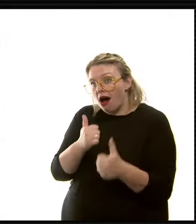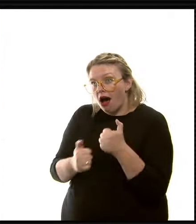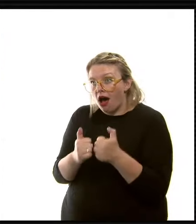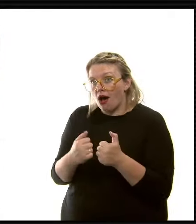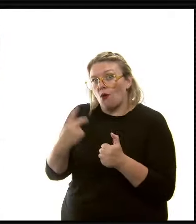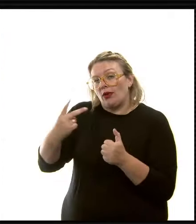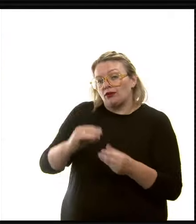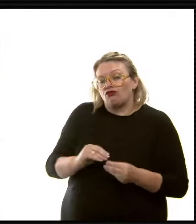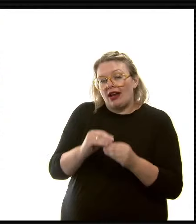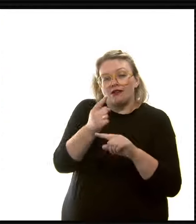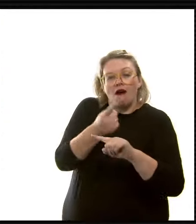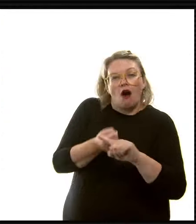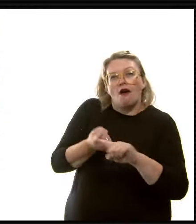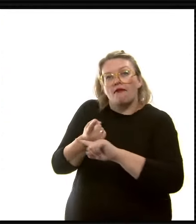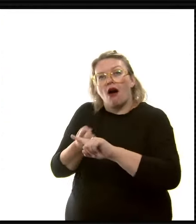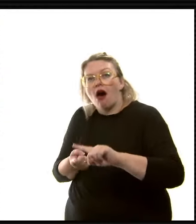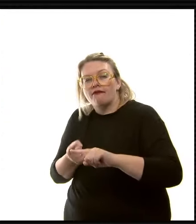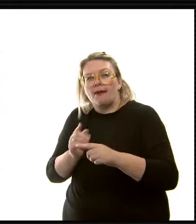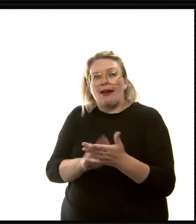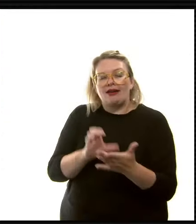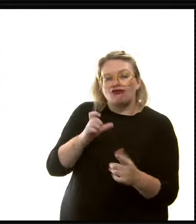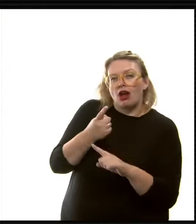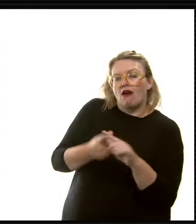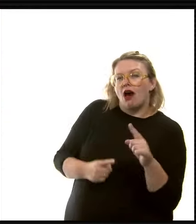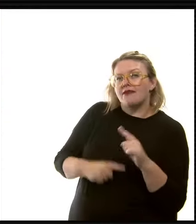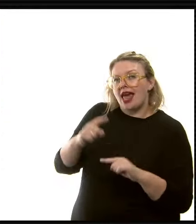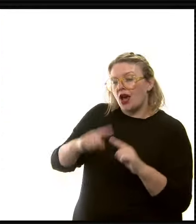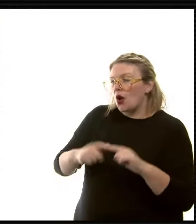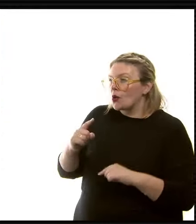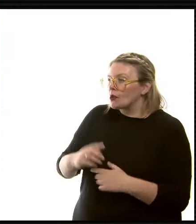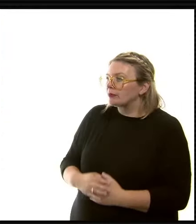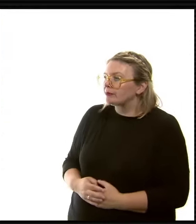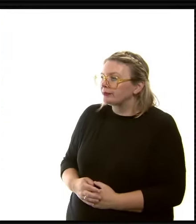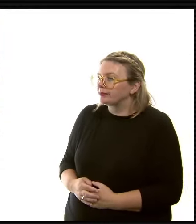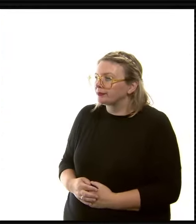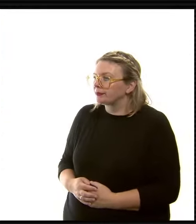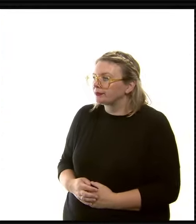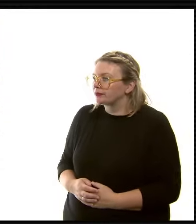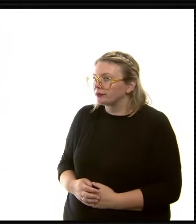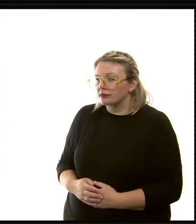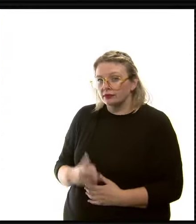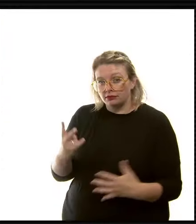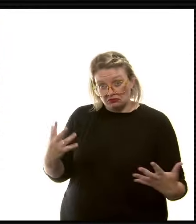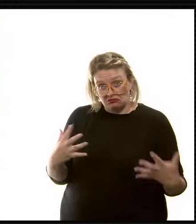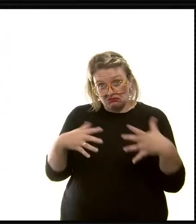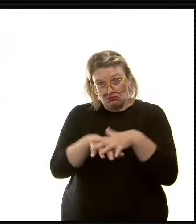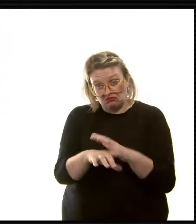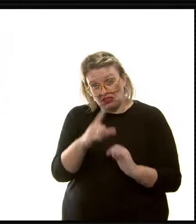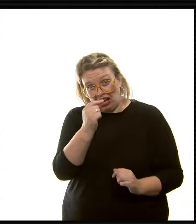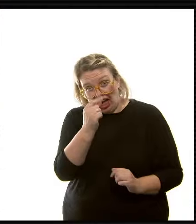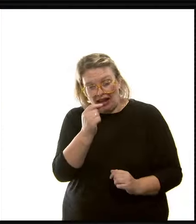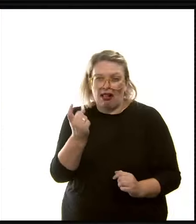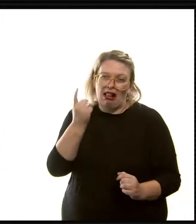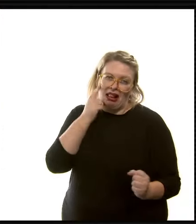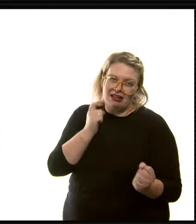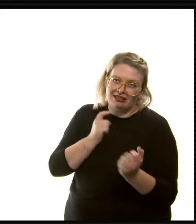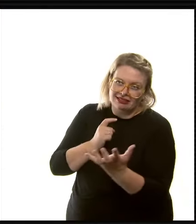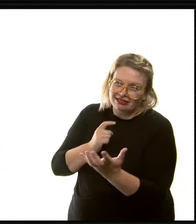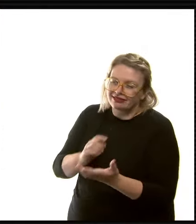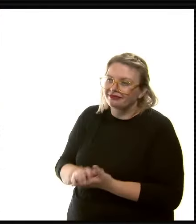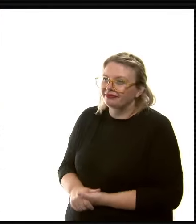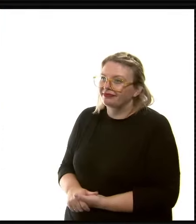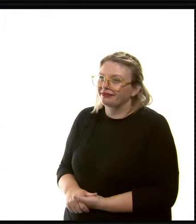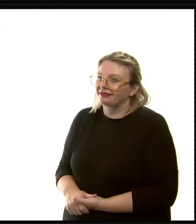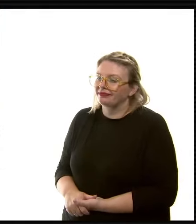half made of Minecraft blocks and half made of Lego bricks. Will we be able to bring these two playgrounds together? We're about to find out. I